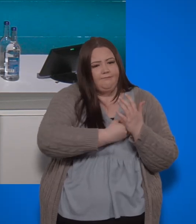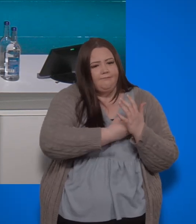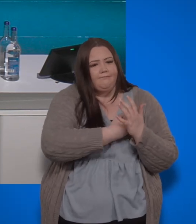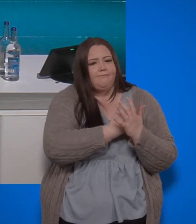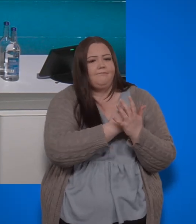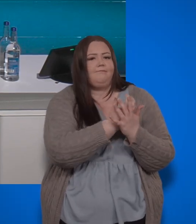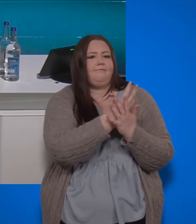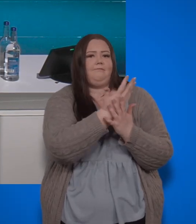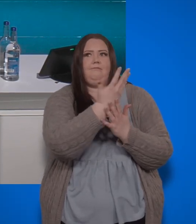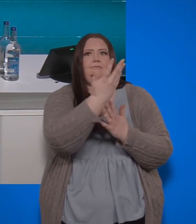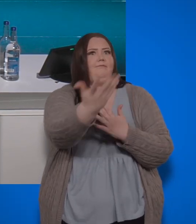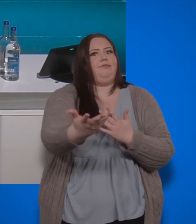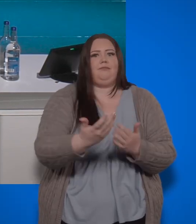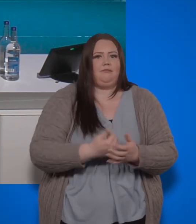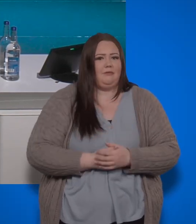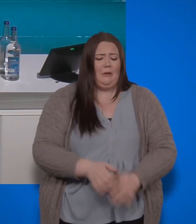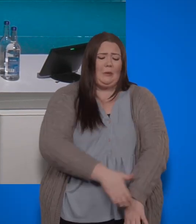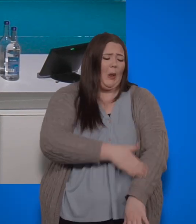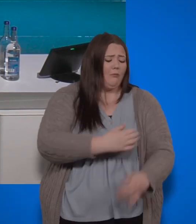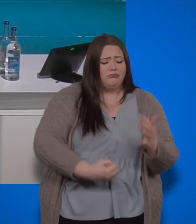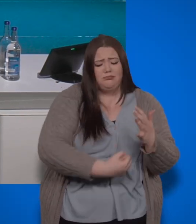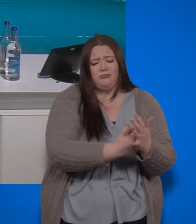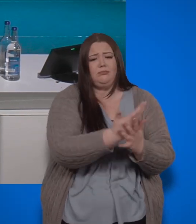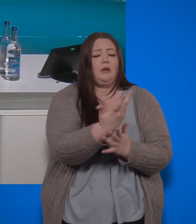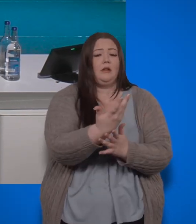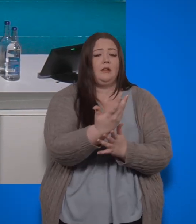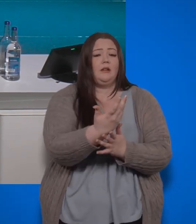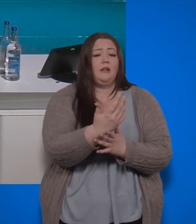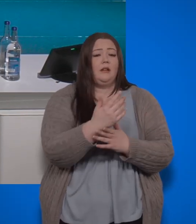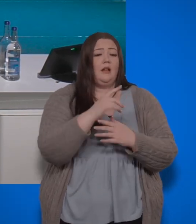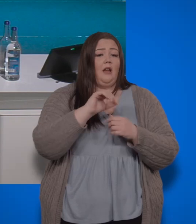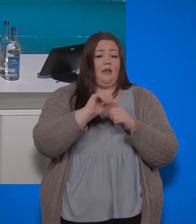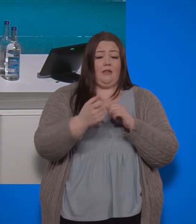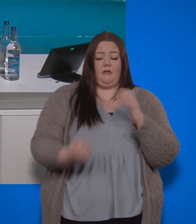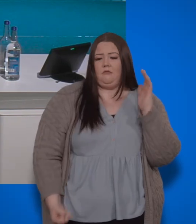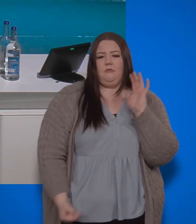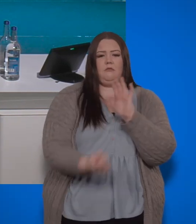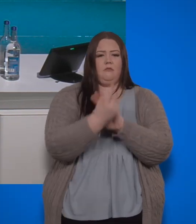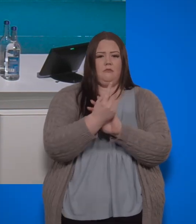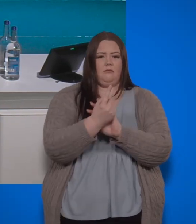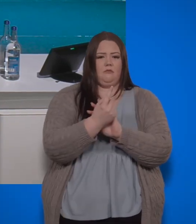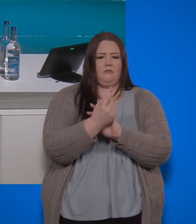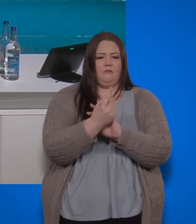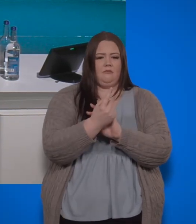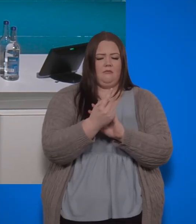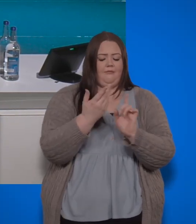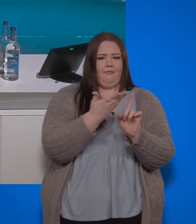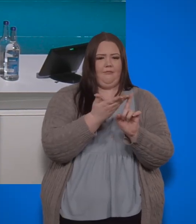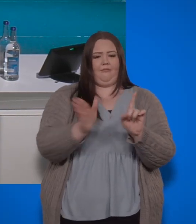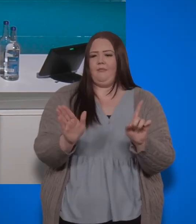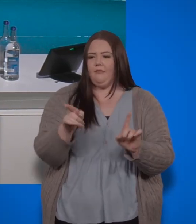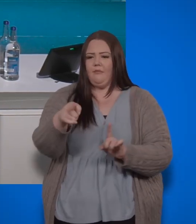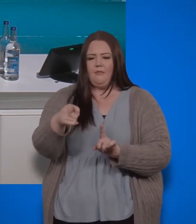evolves slowly over decades, centuries, same with other faiths. And suddenly we're confronted with